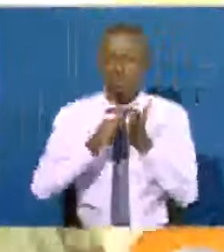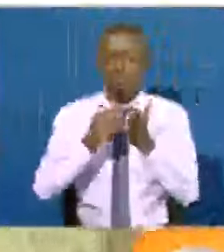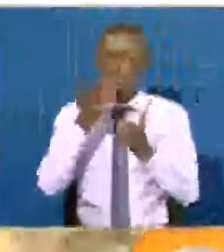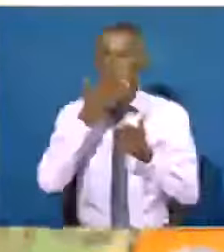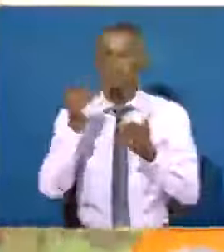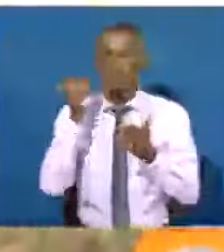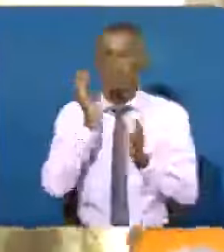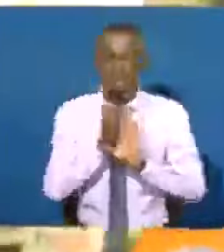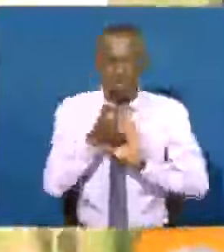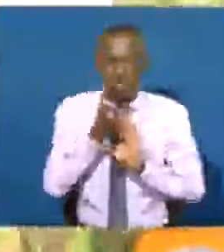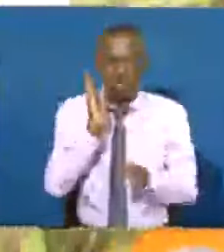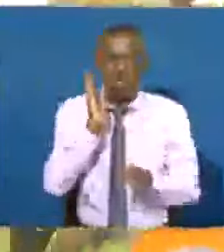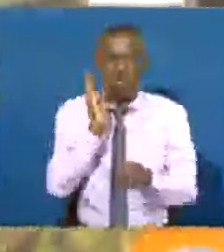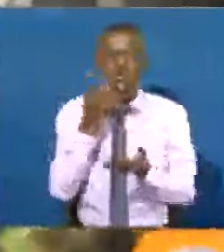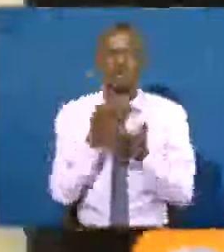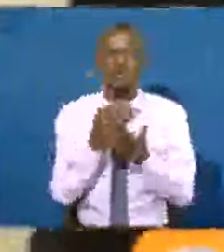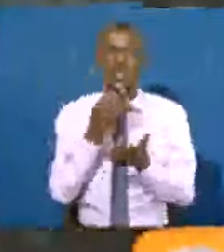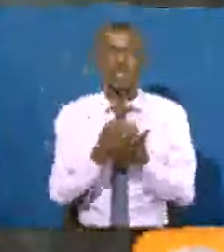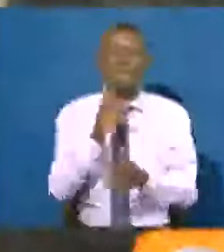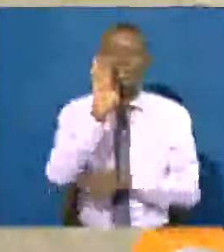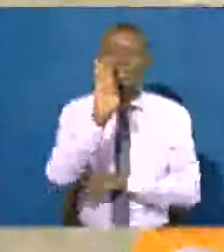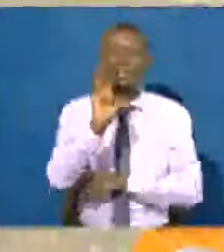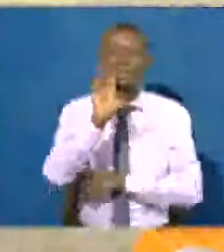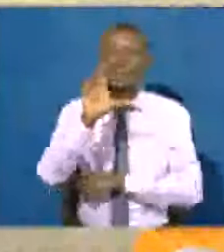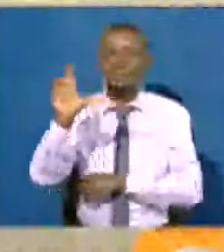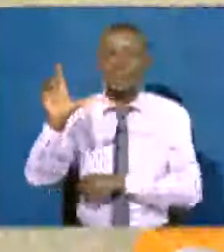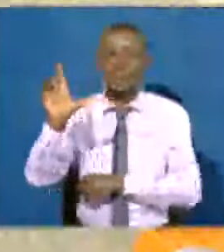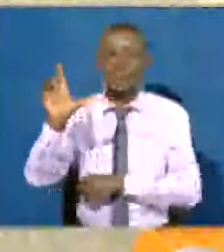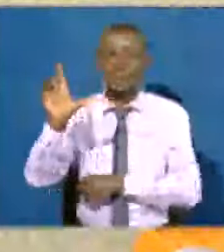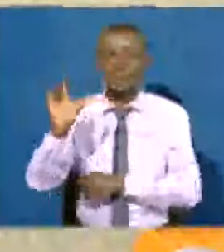kwa mswada huu tata wa fedha. Ben